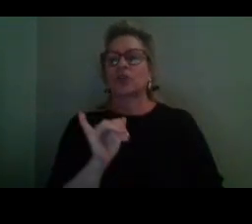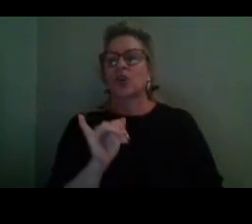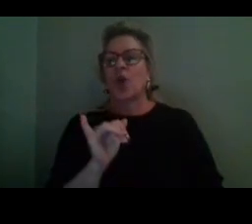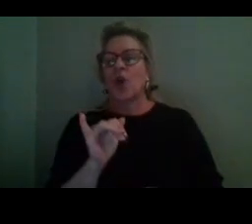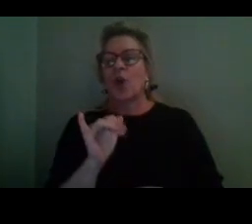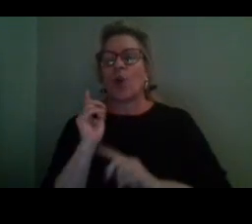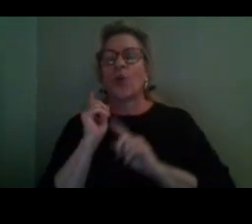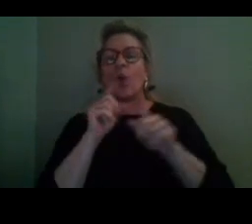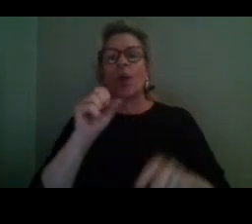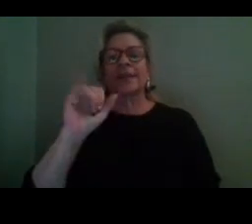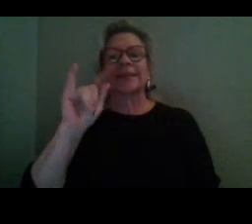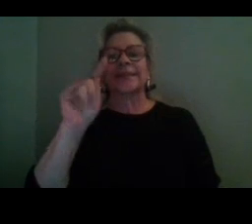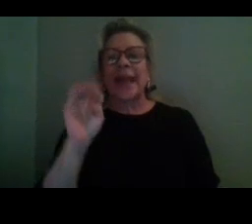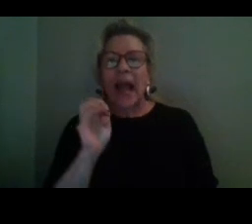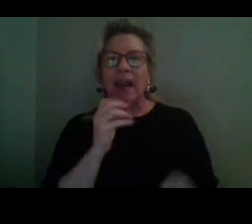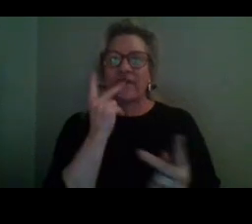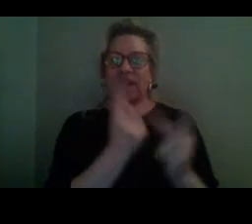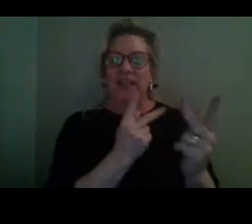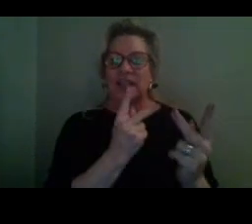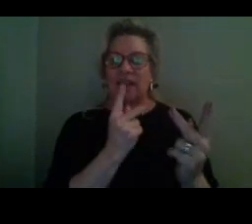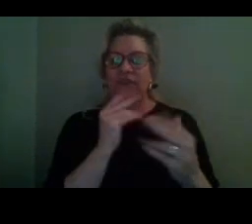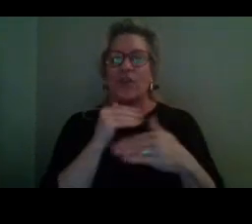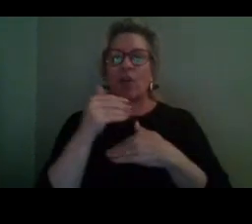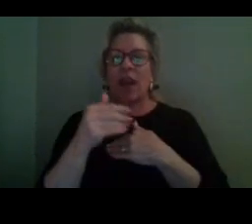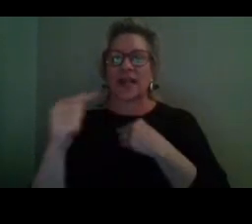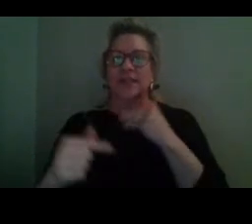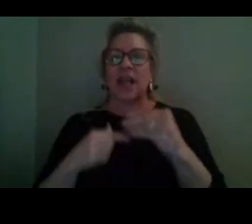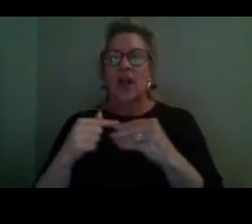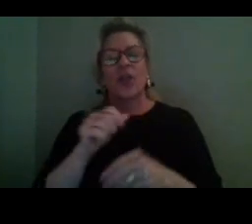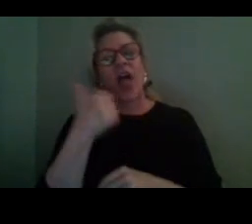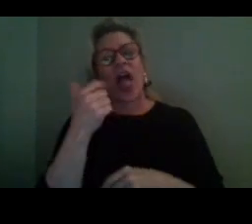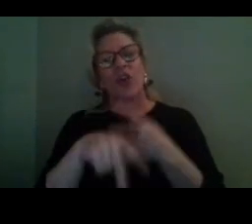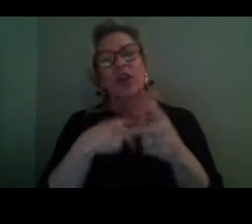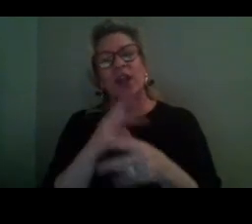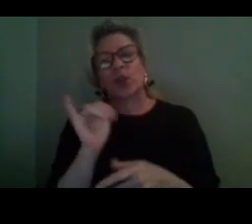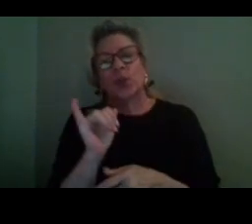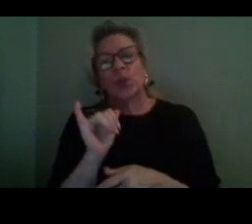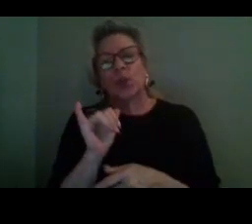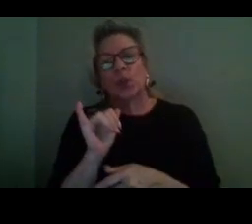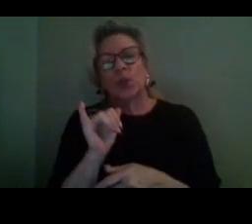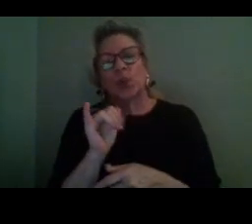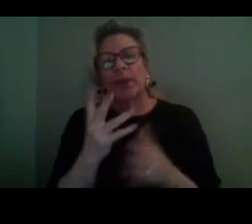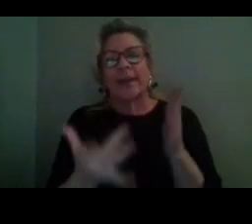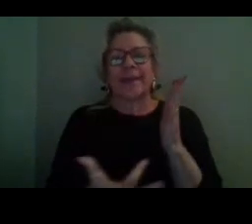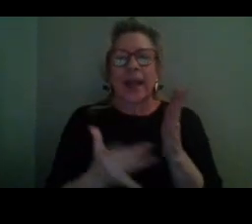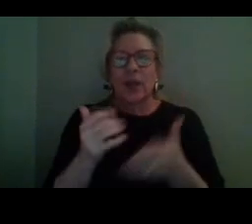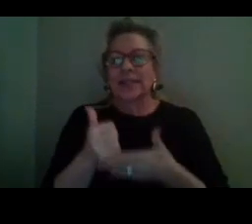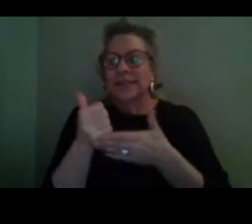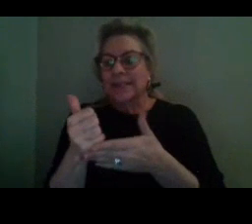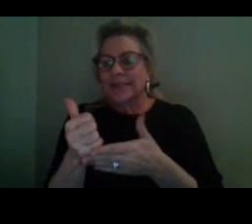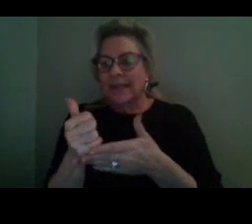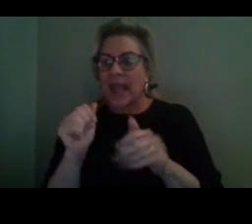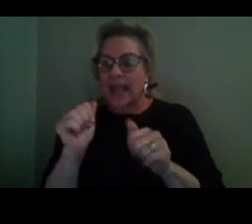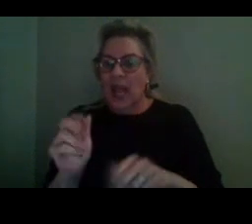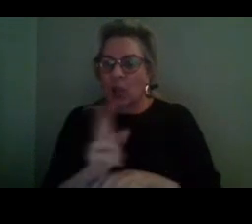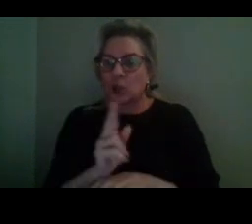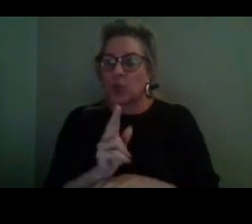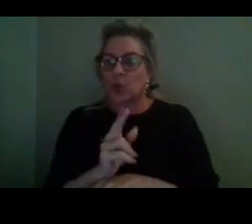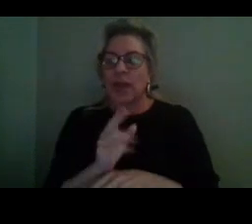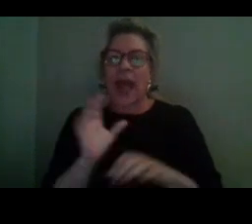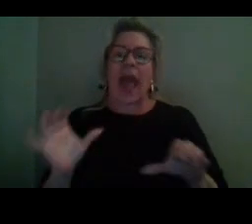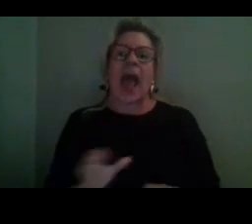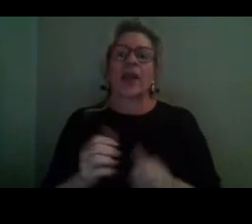visits for next cycle. So, and there's other kinds of technical assistance available too. The Active